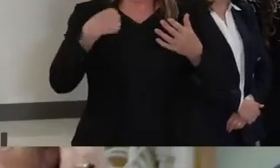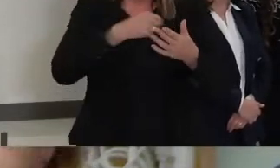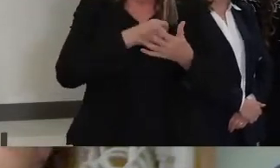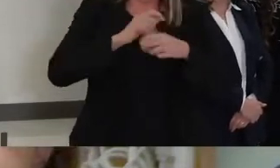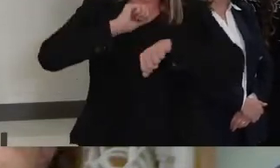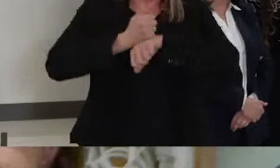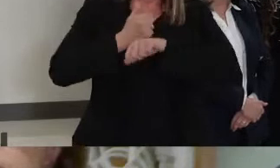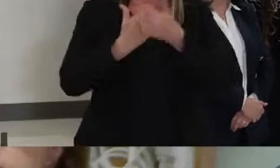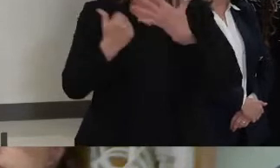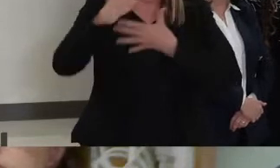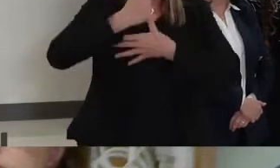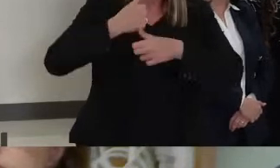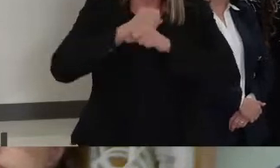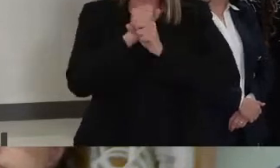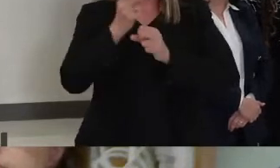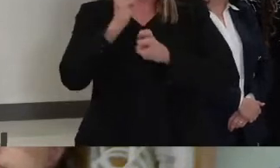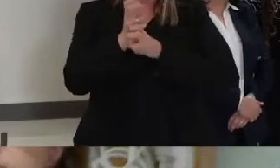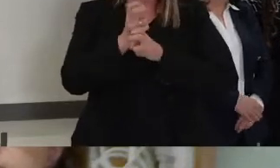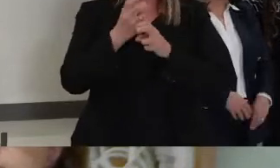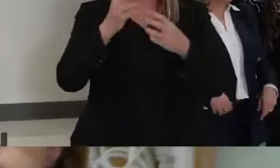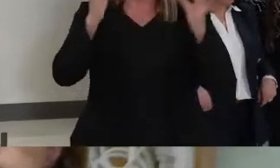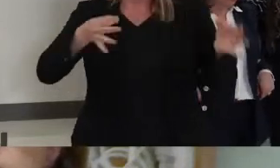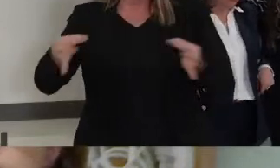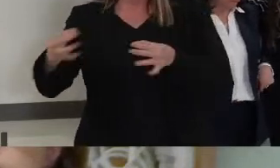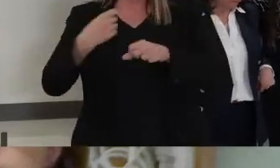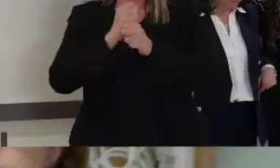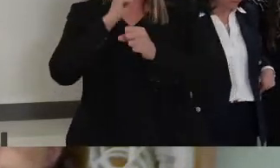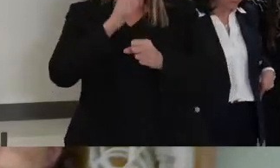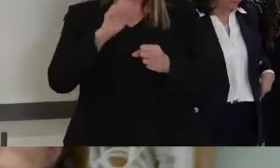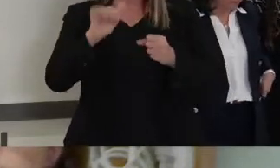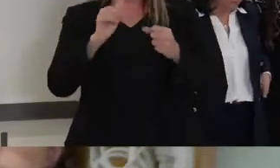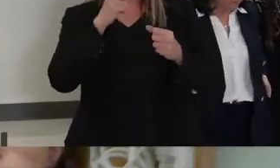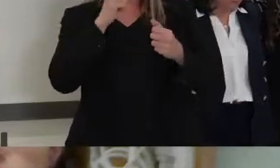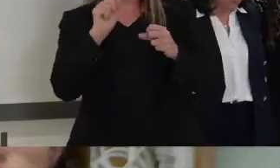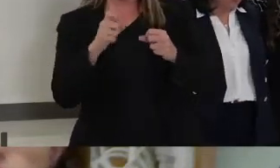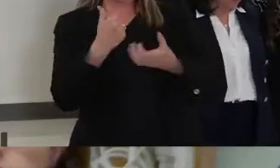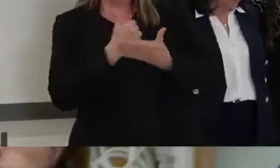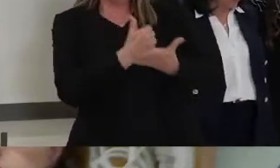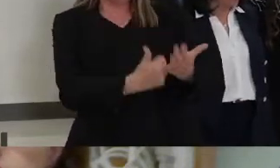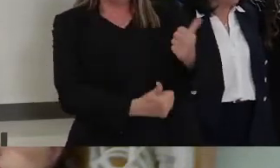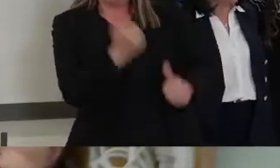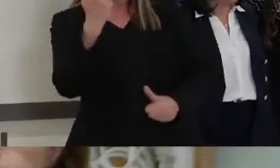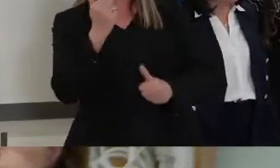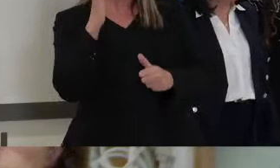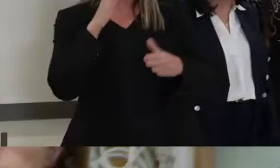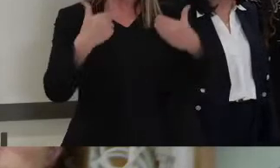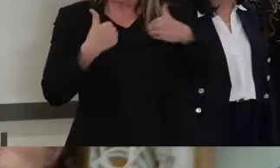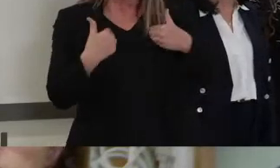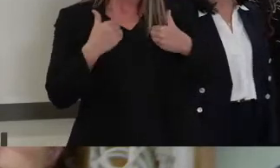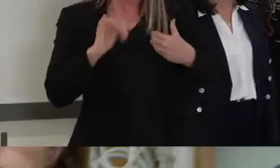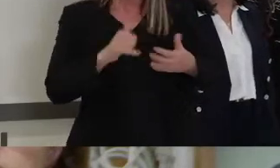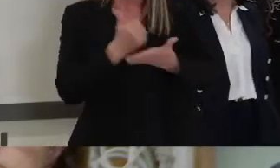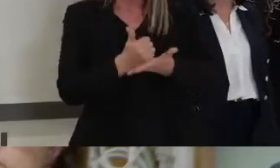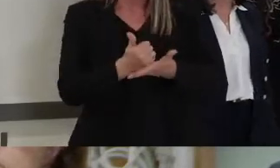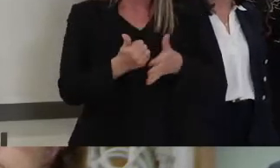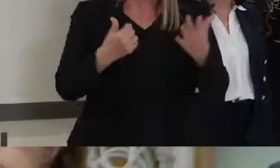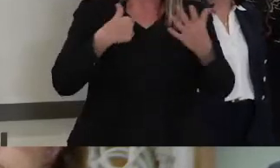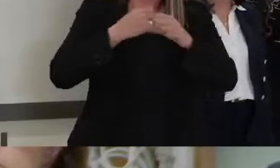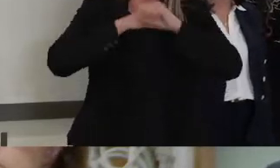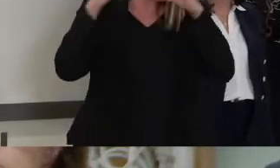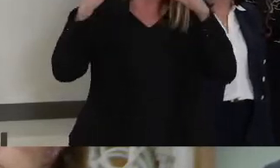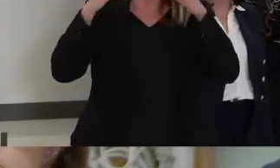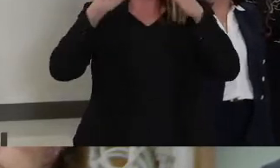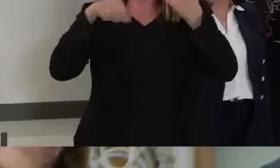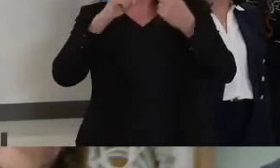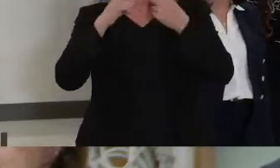prioritization and making difficult decisions to ensure that those who need help most get it. And I dream of the day where we get to a place where everyone who